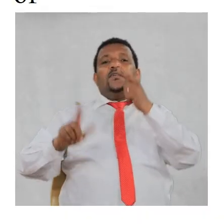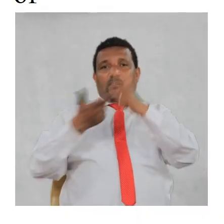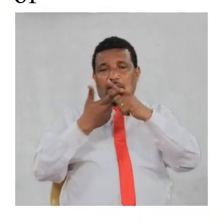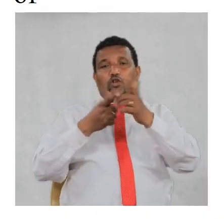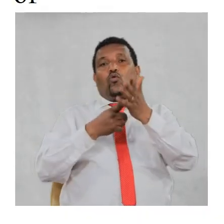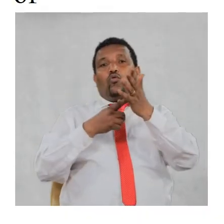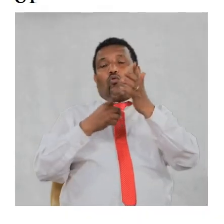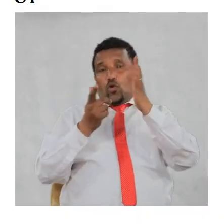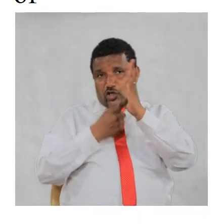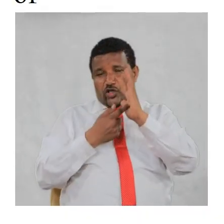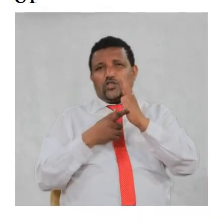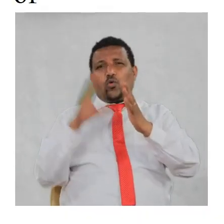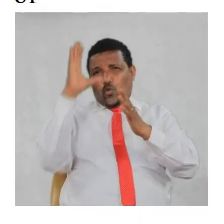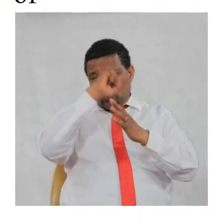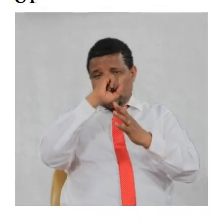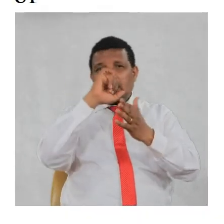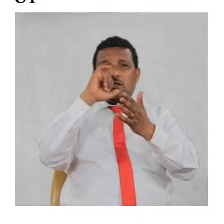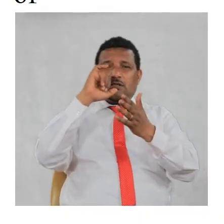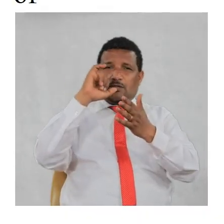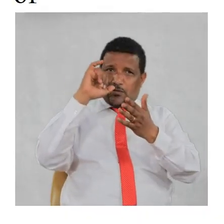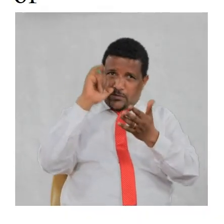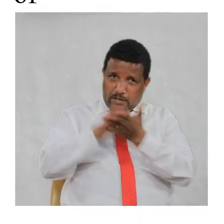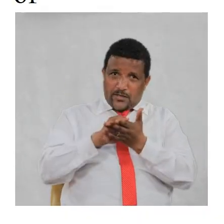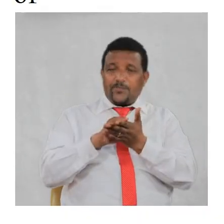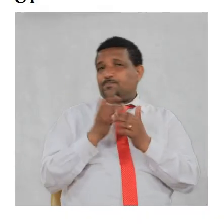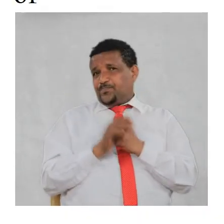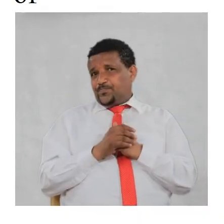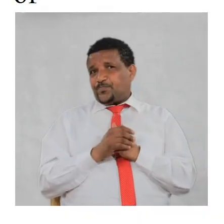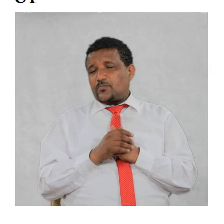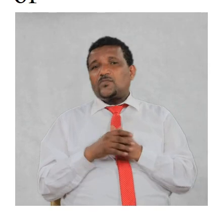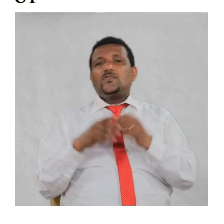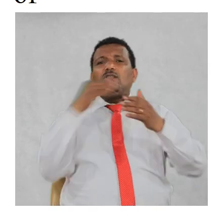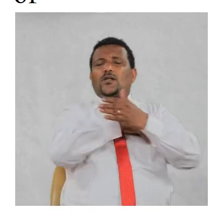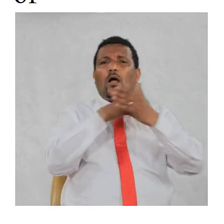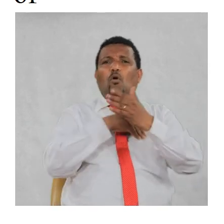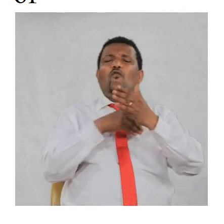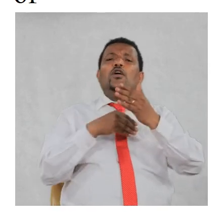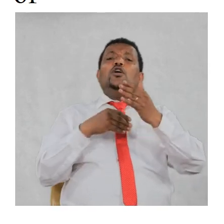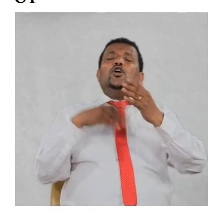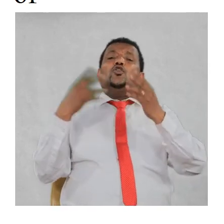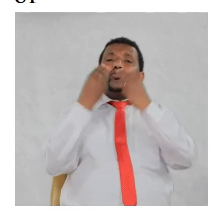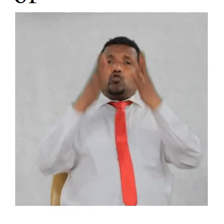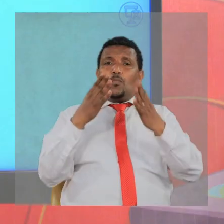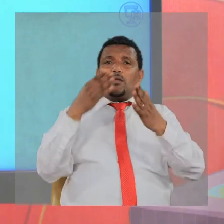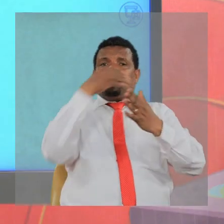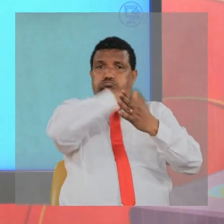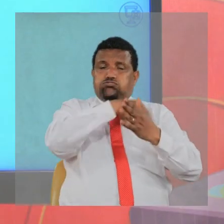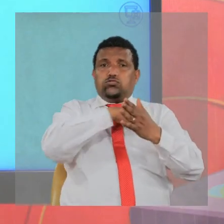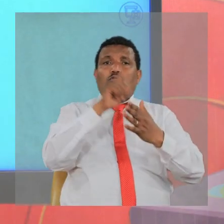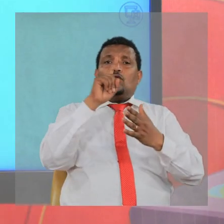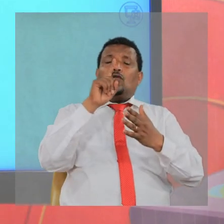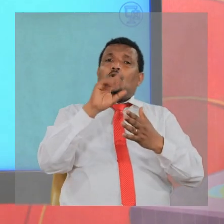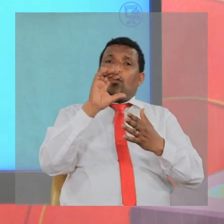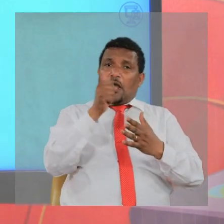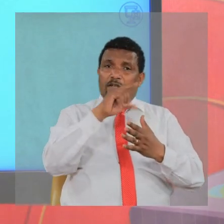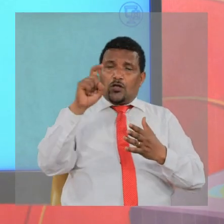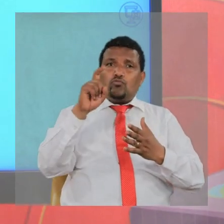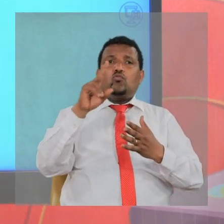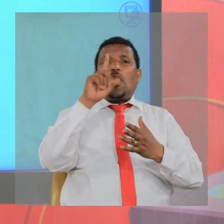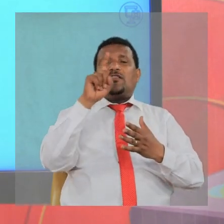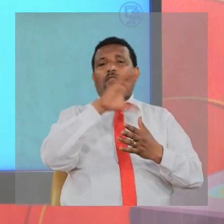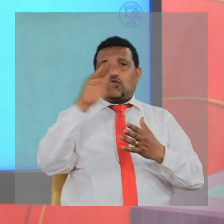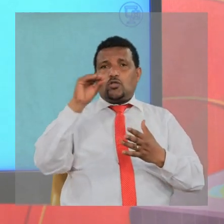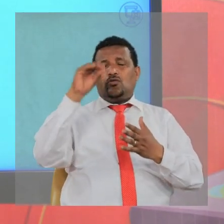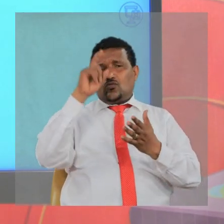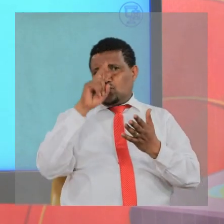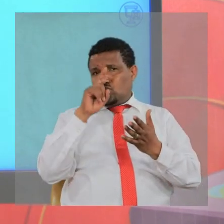is, consider that income of a consumer increased from 400 to 1,200 birr. As a result, the